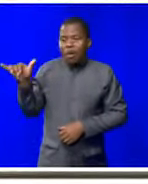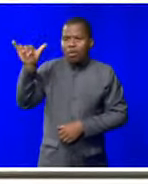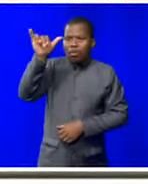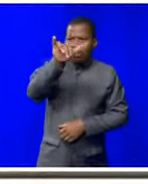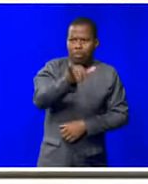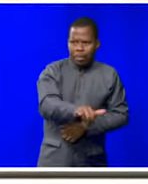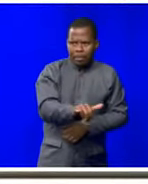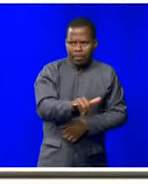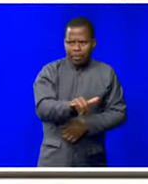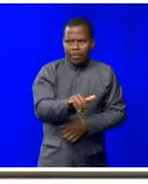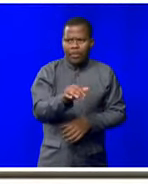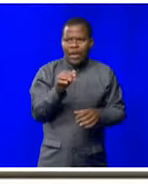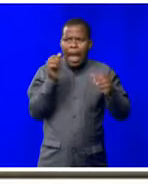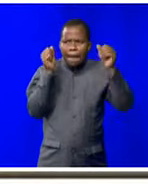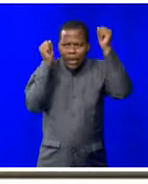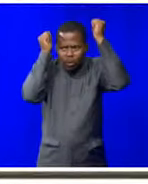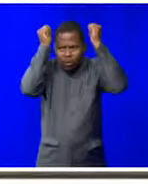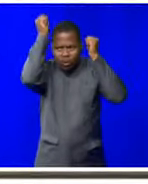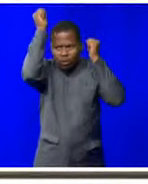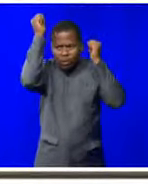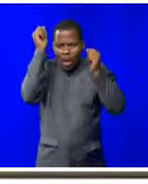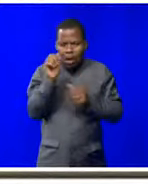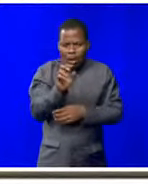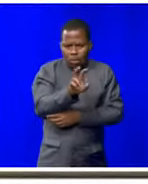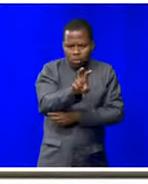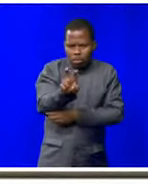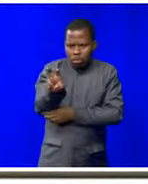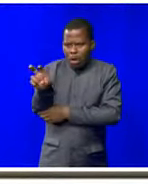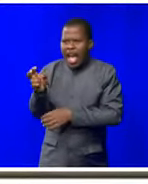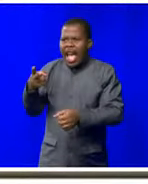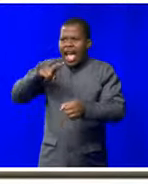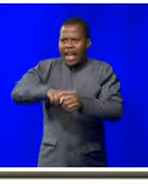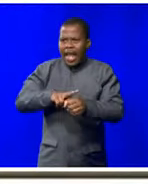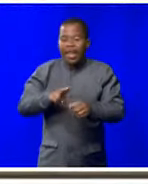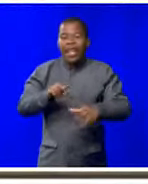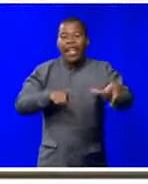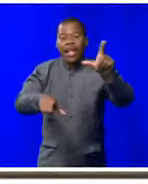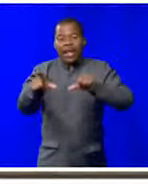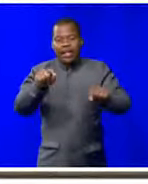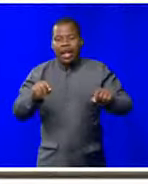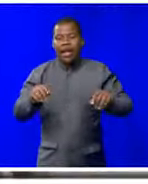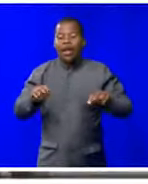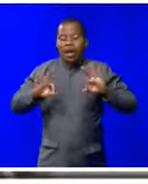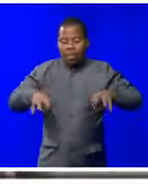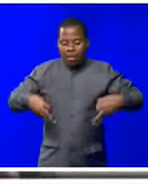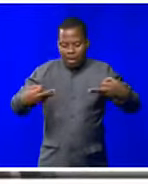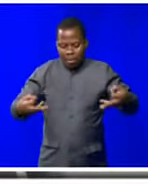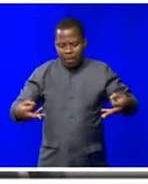King observed the singing of the national anthem, which was followed by the inspection of the Guard of Honor.